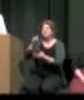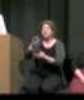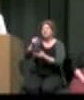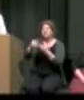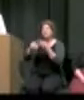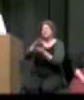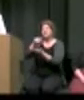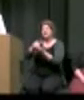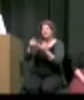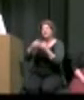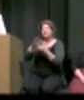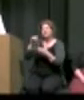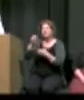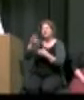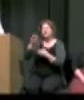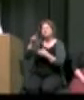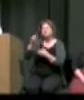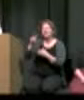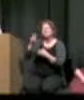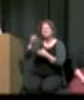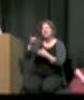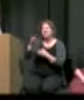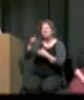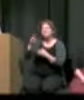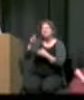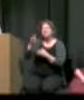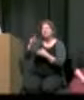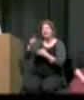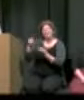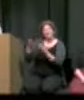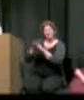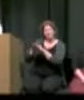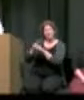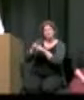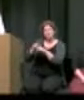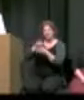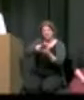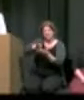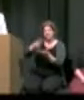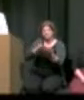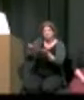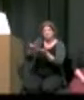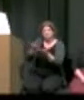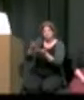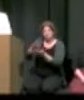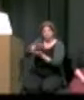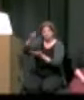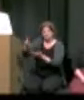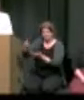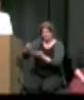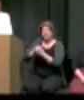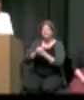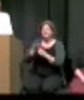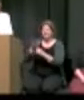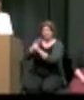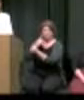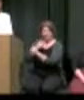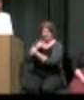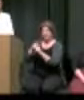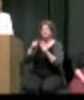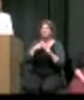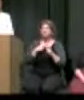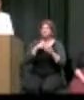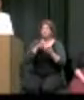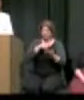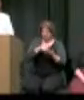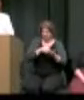near the Cascade Valley Metro Park that's currently closed. There's the area in red. The material itself is piped over